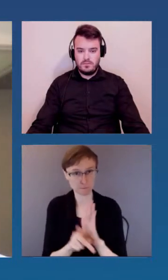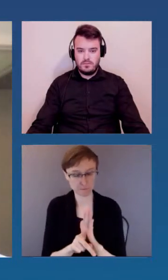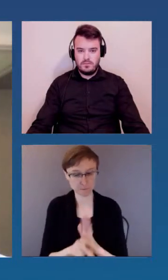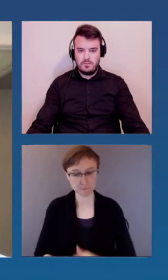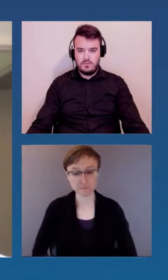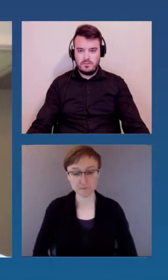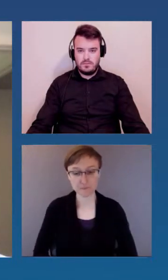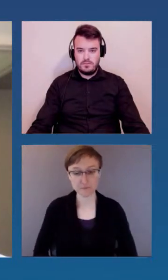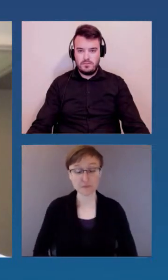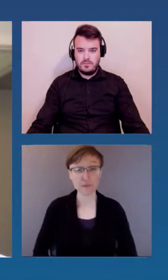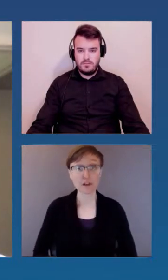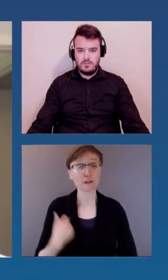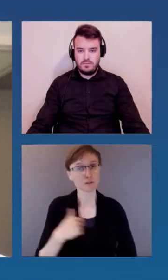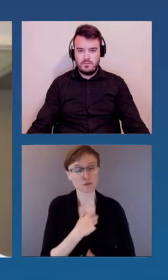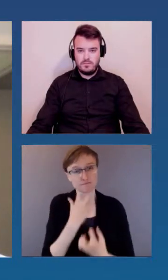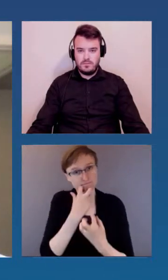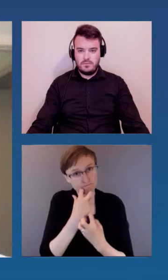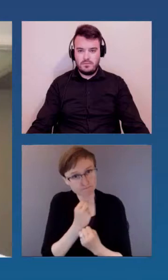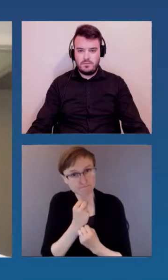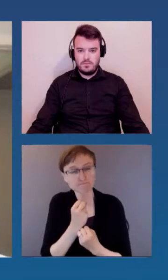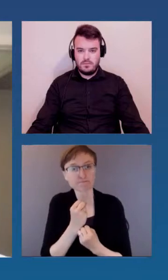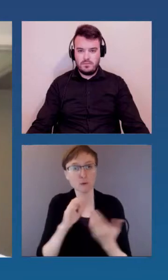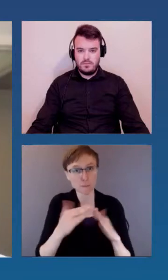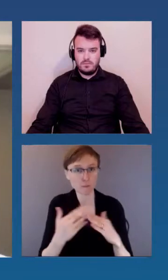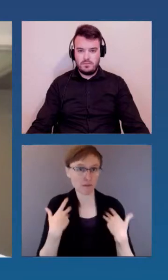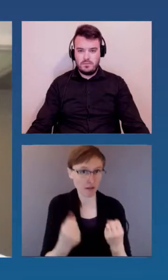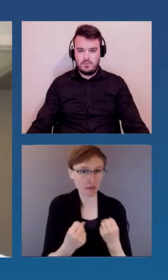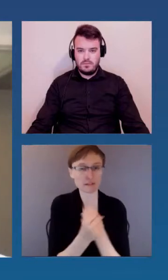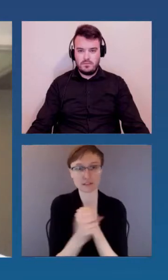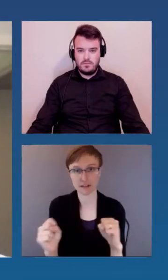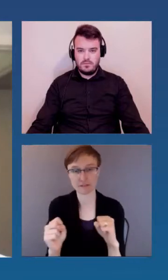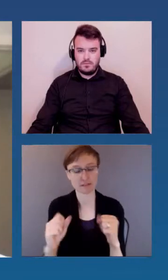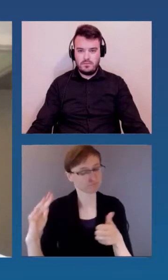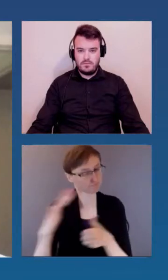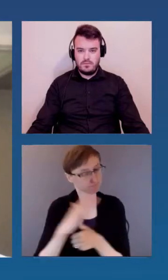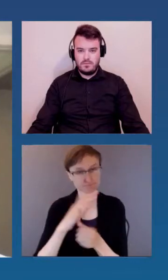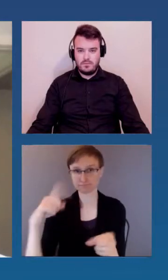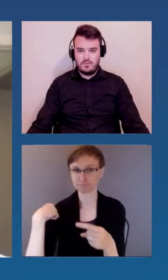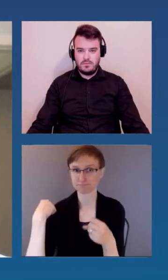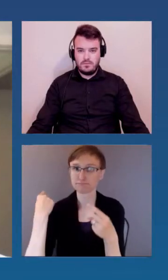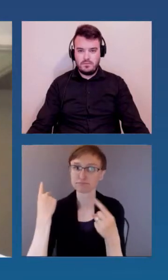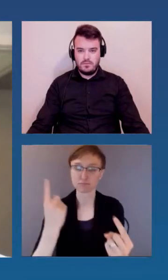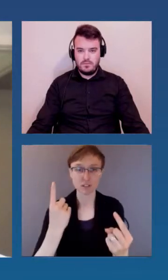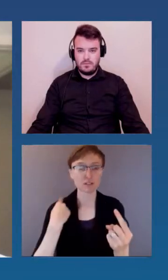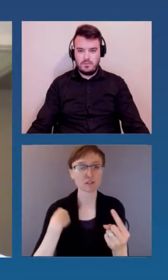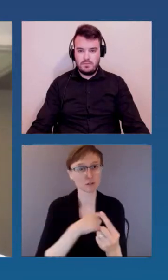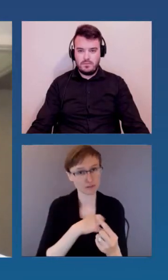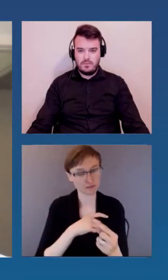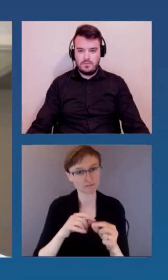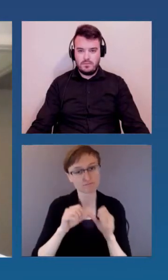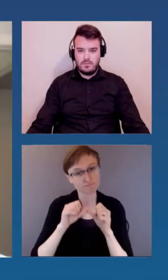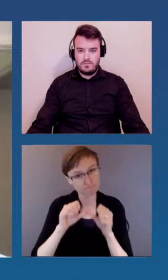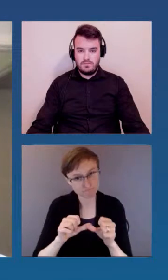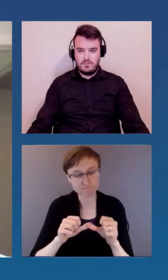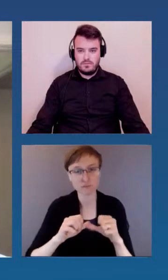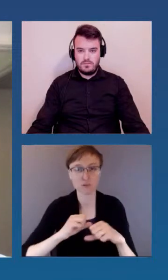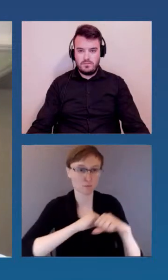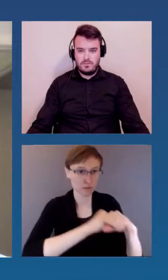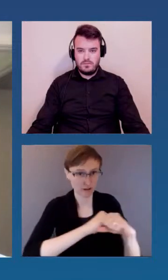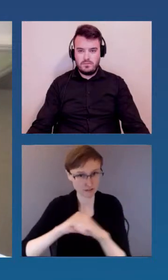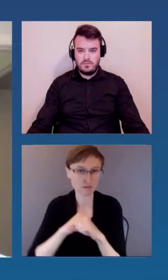in residences, which is about 25 to 30% capacity. We've devised a truly extensive plan